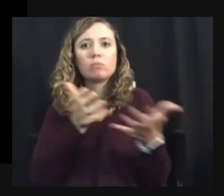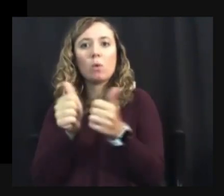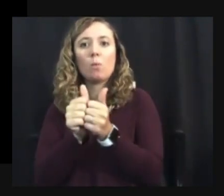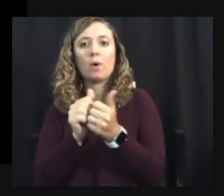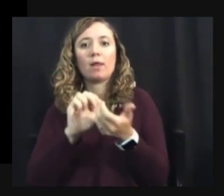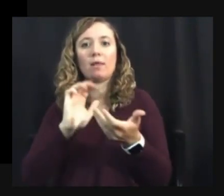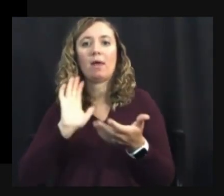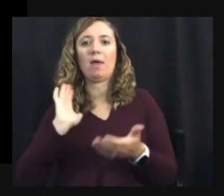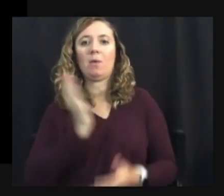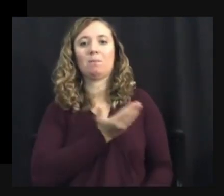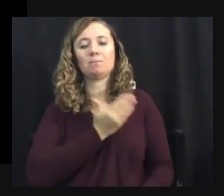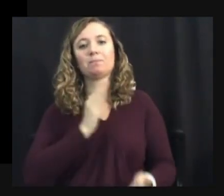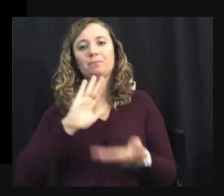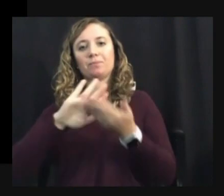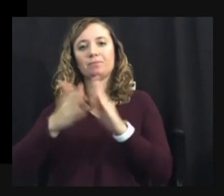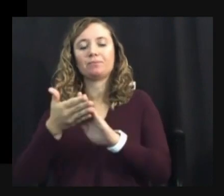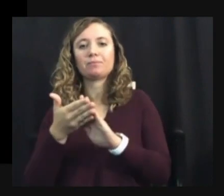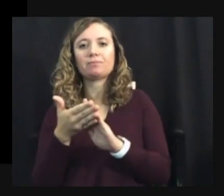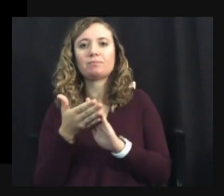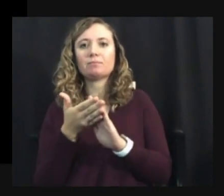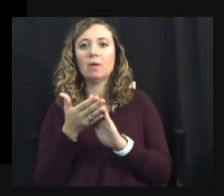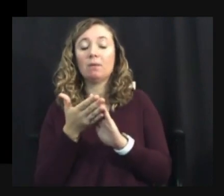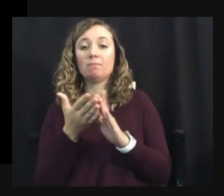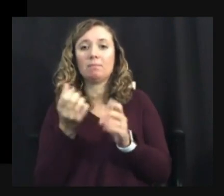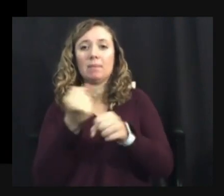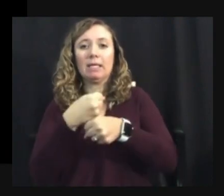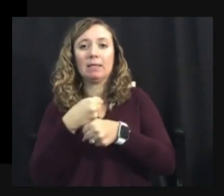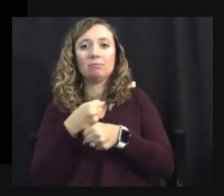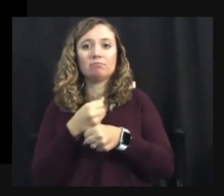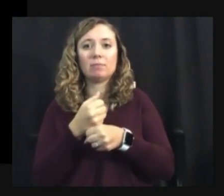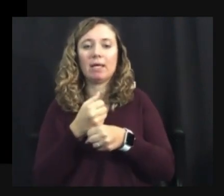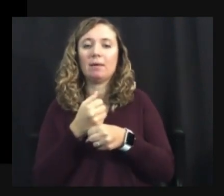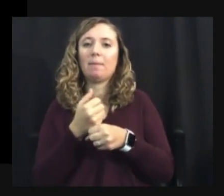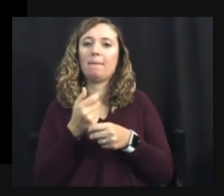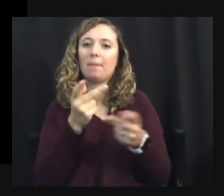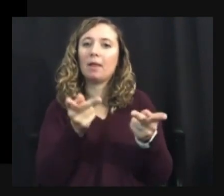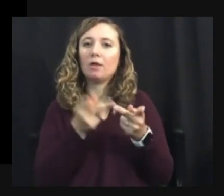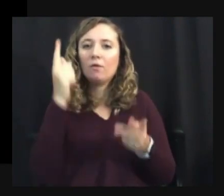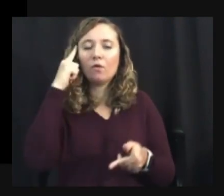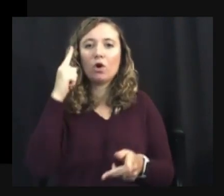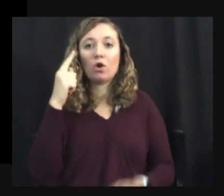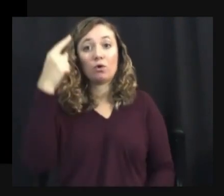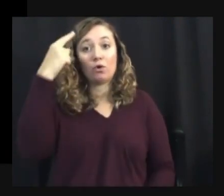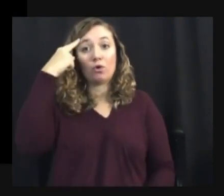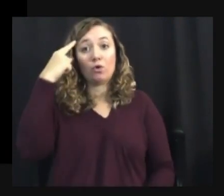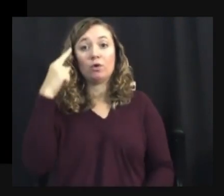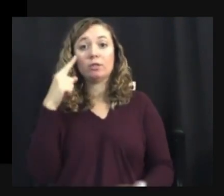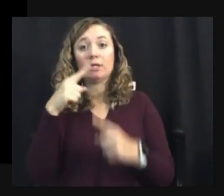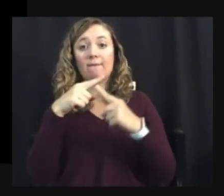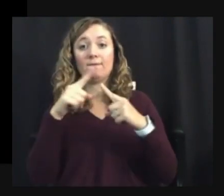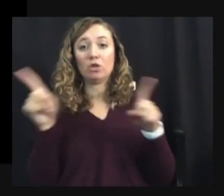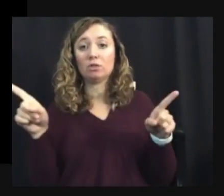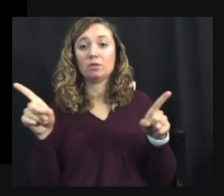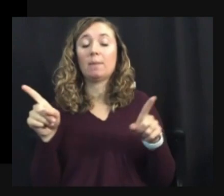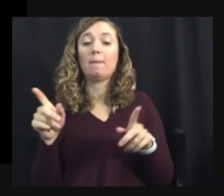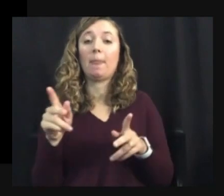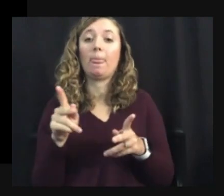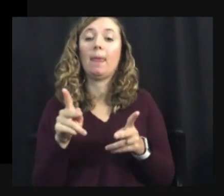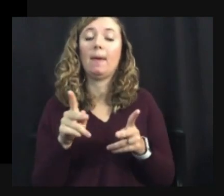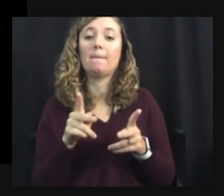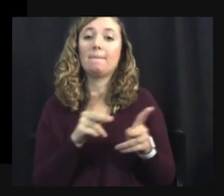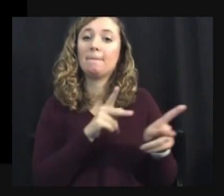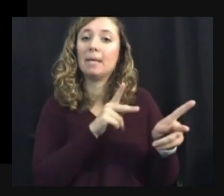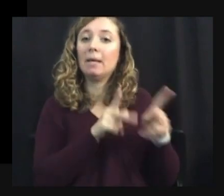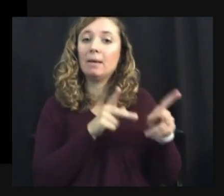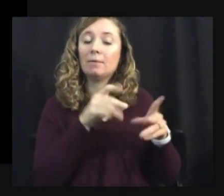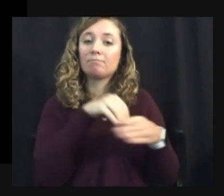about creating a space for neurodivergent people in a workforce.